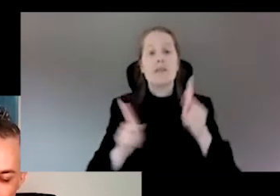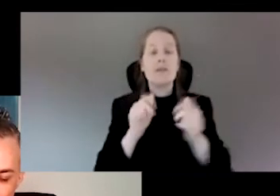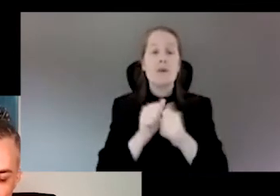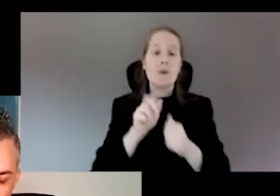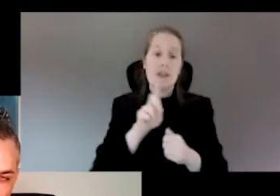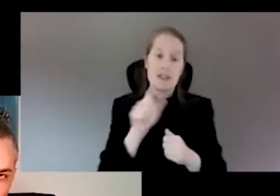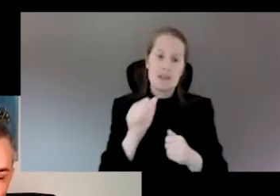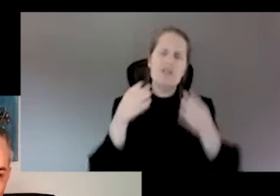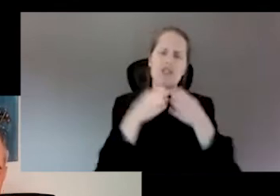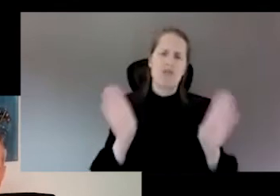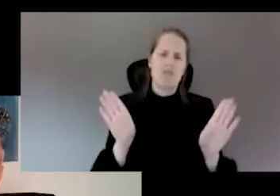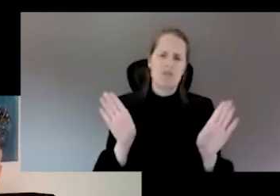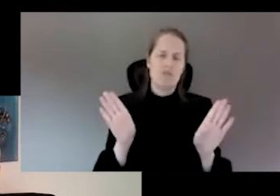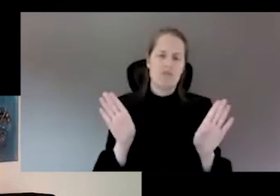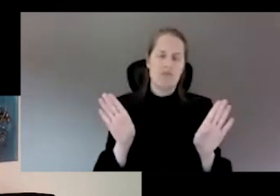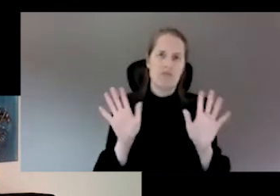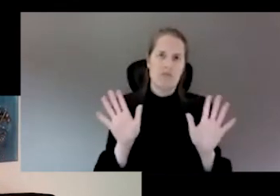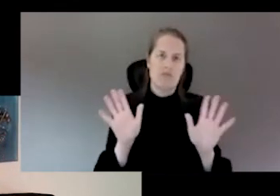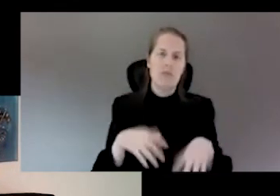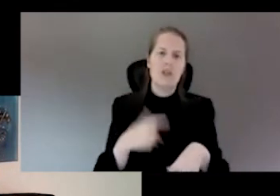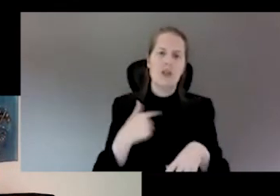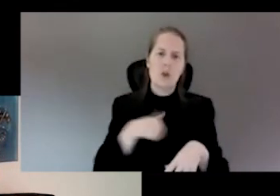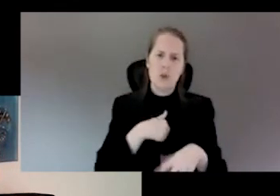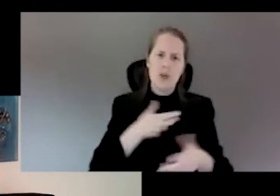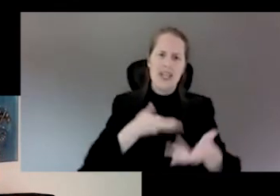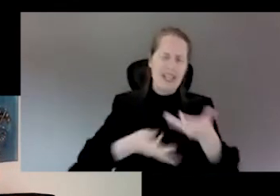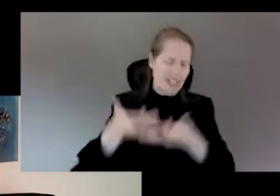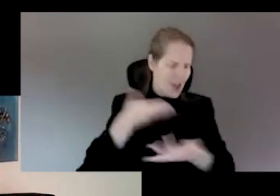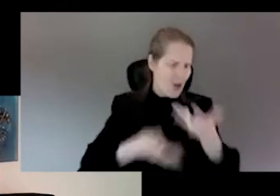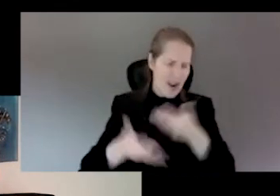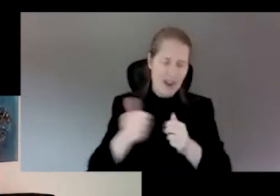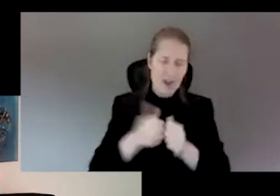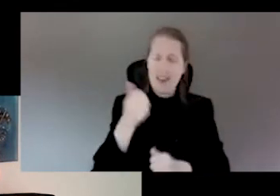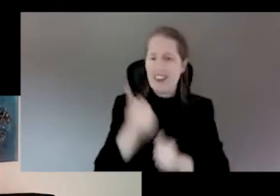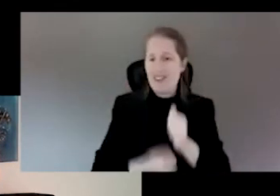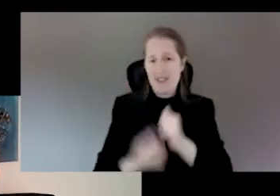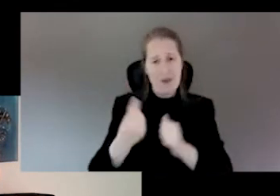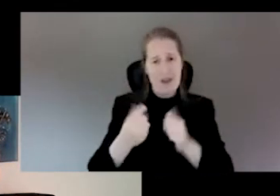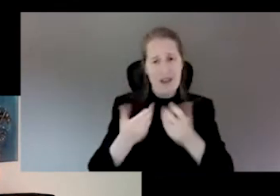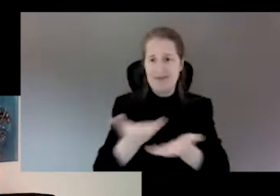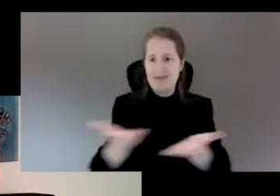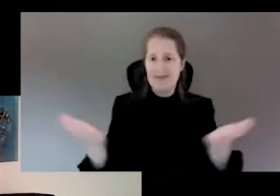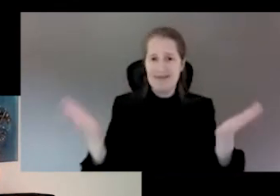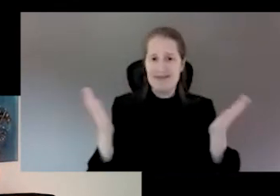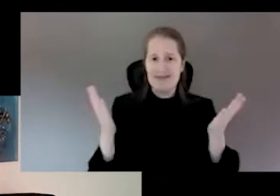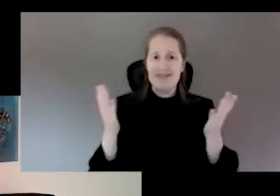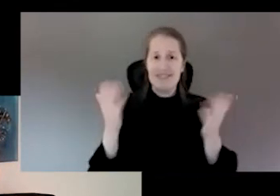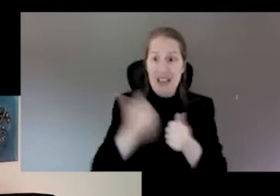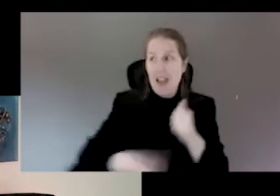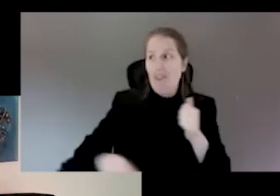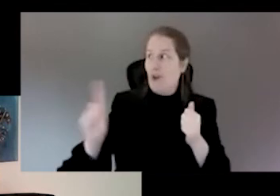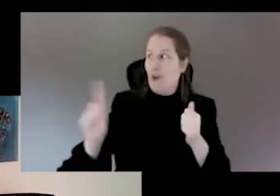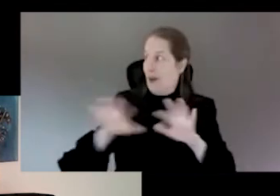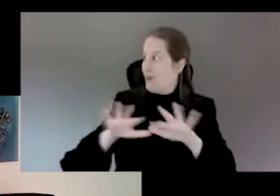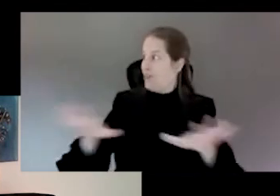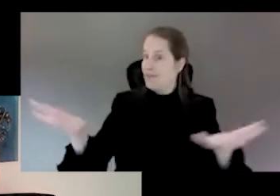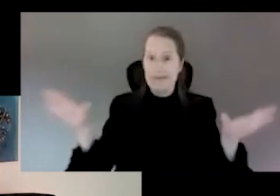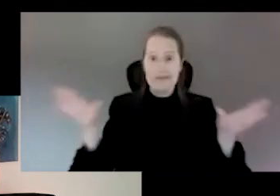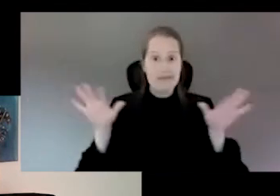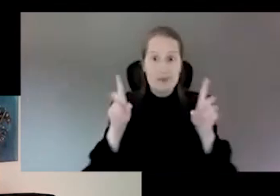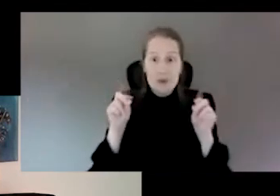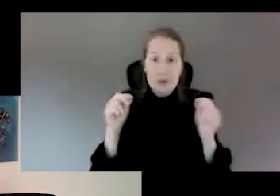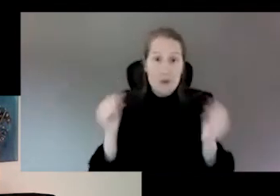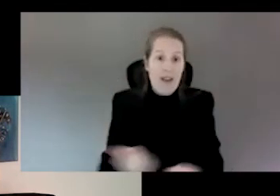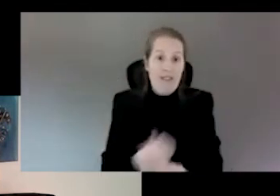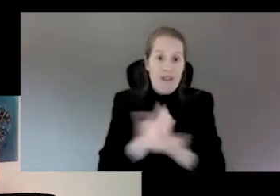general, we do interact with everyone at everywhere and doing everything